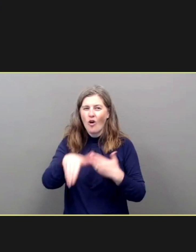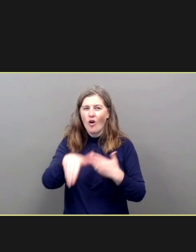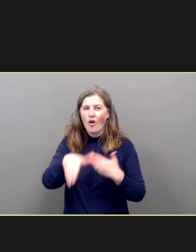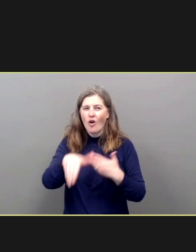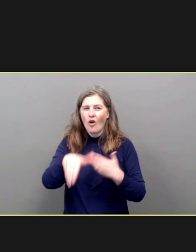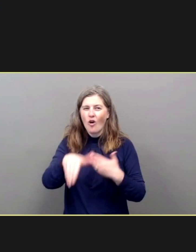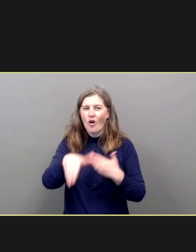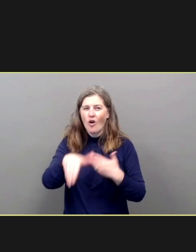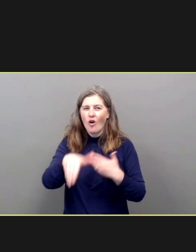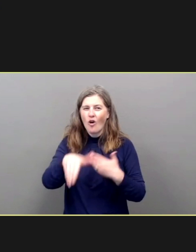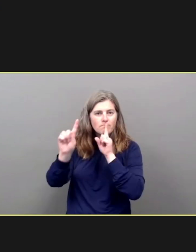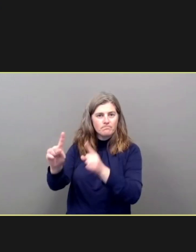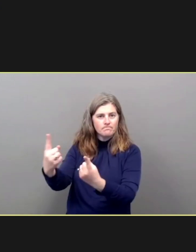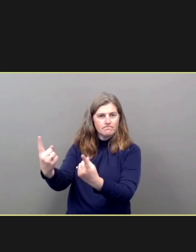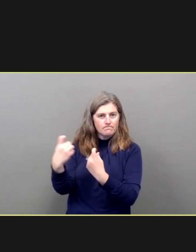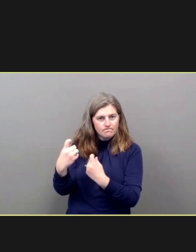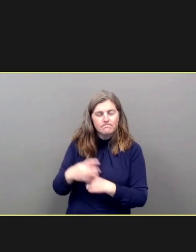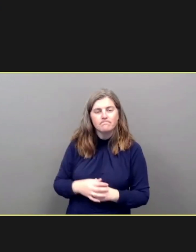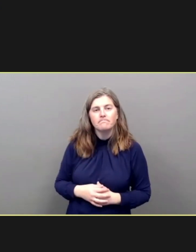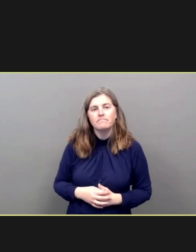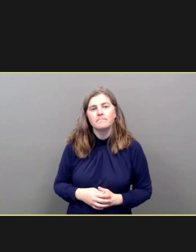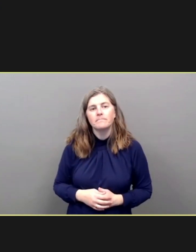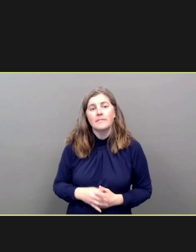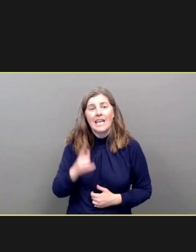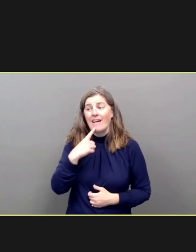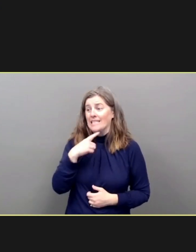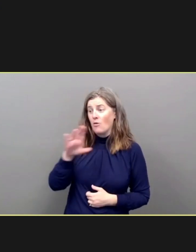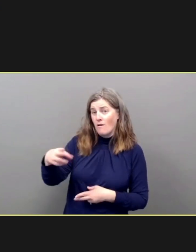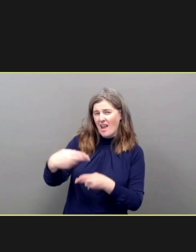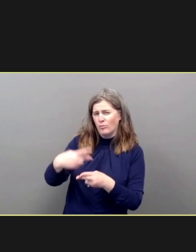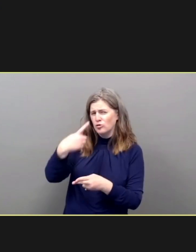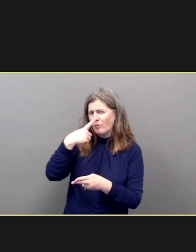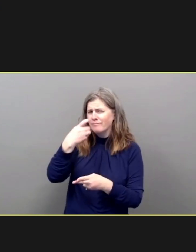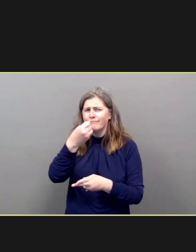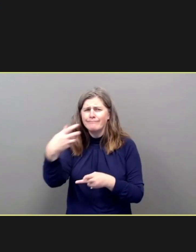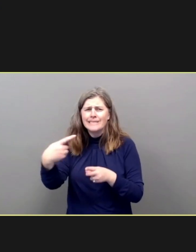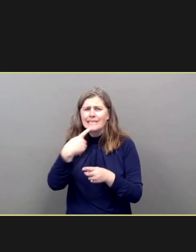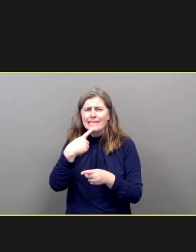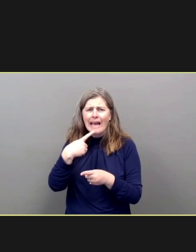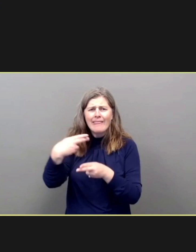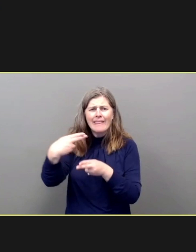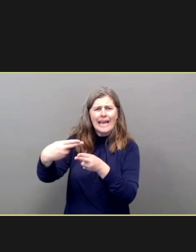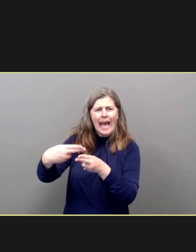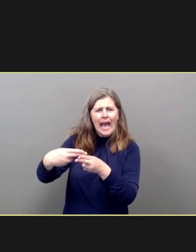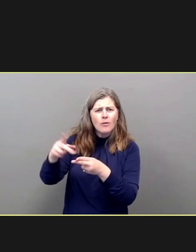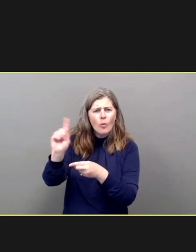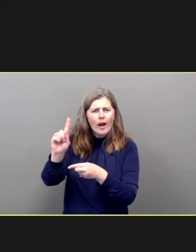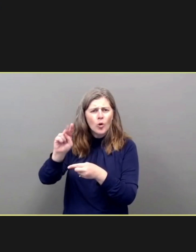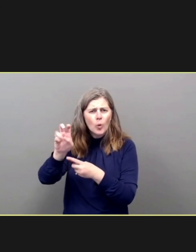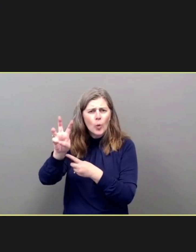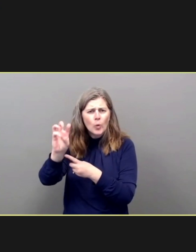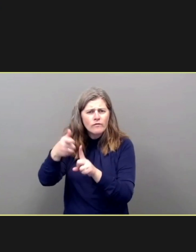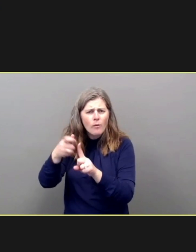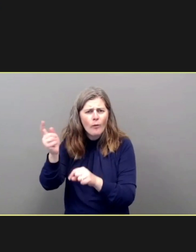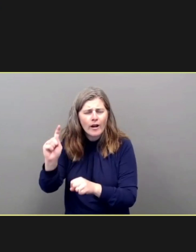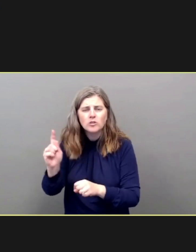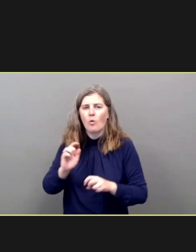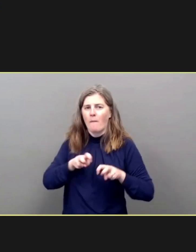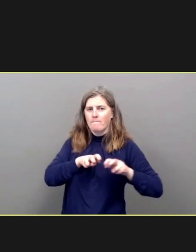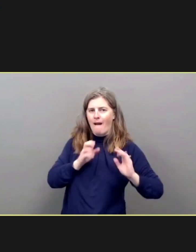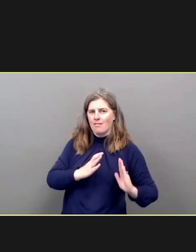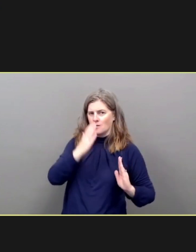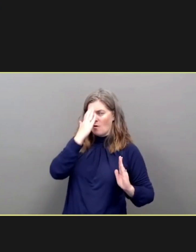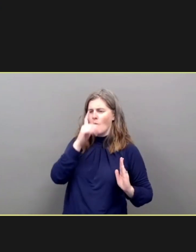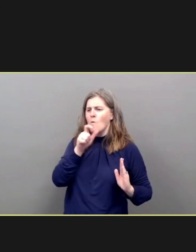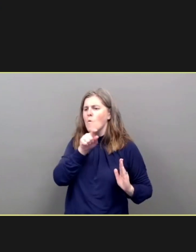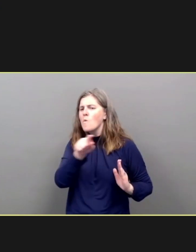if you'd like to ask a question. When I call on you, if you wouldn't mind just repeating the name of your outlet so that our panelists are aware of